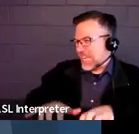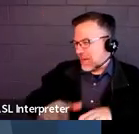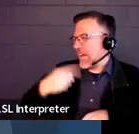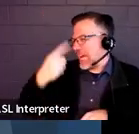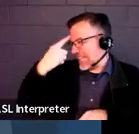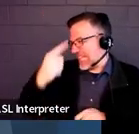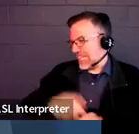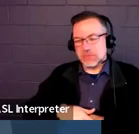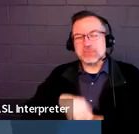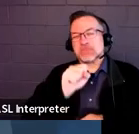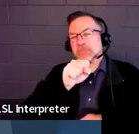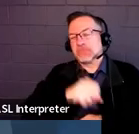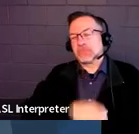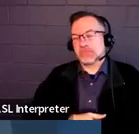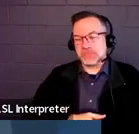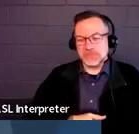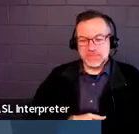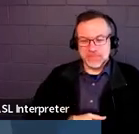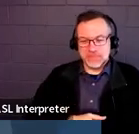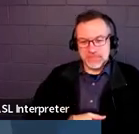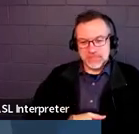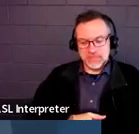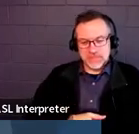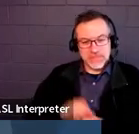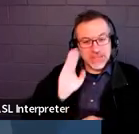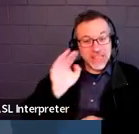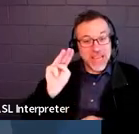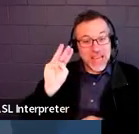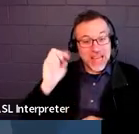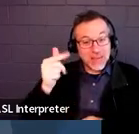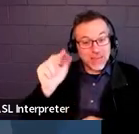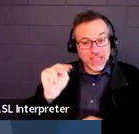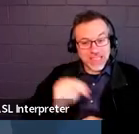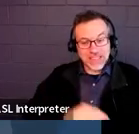Yes, absolutely. Oh, hi, Megan.